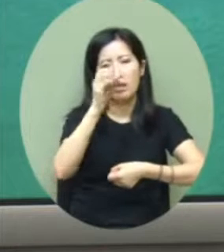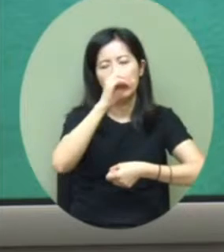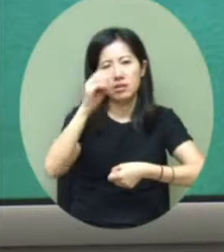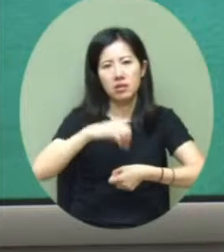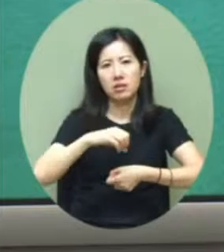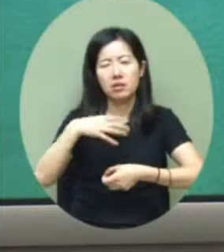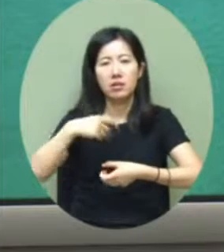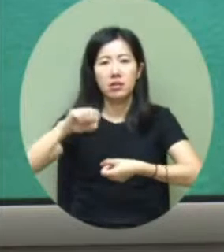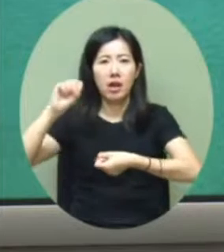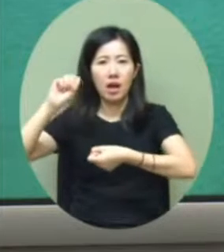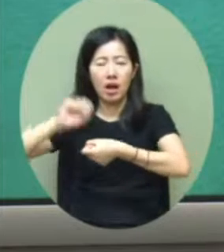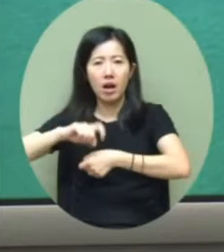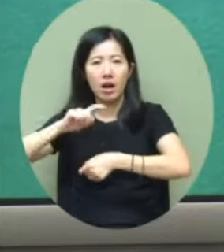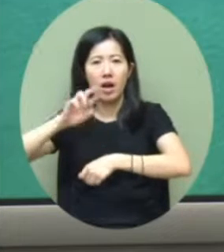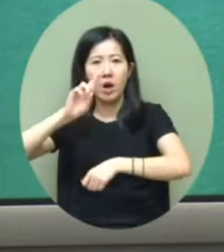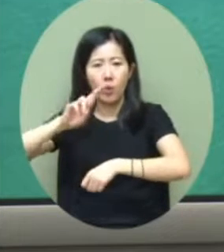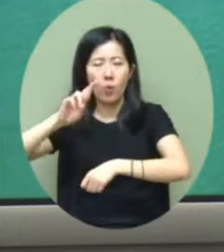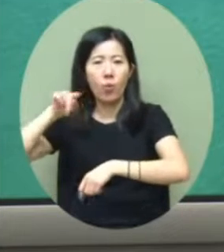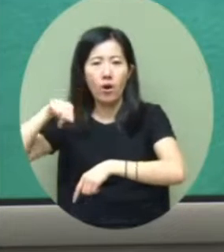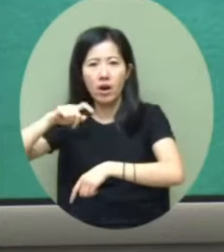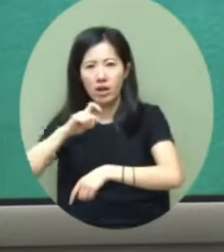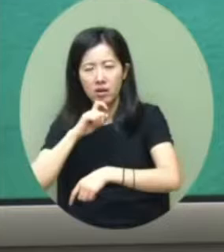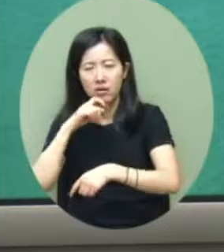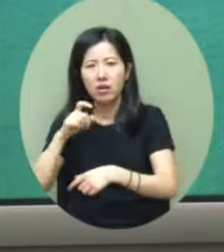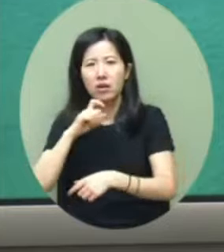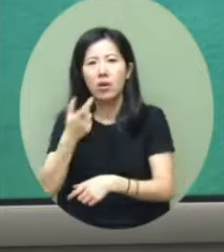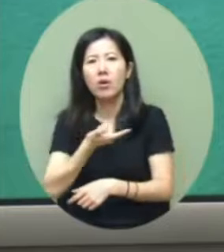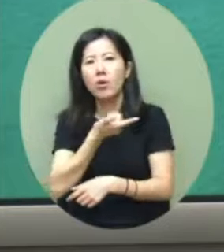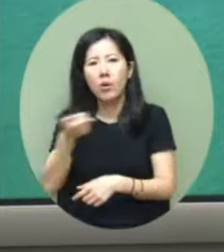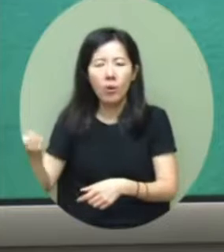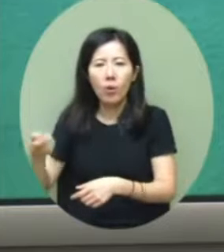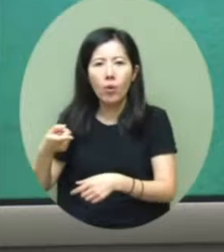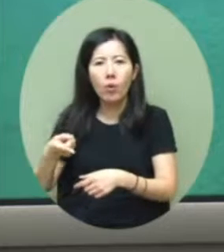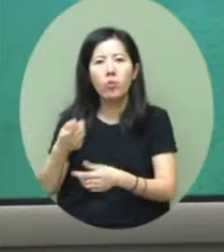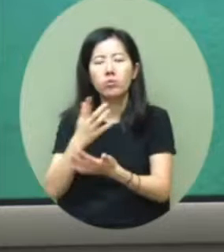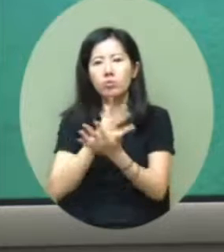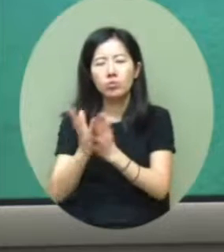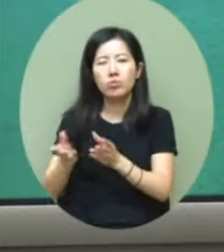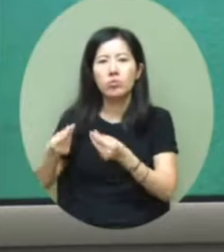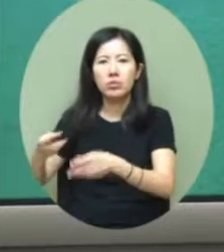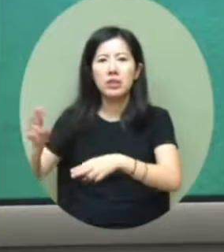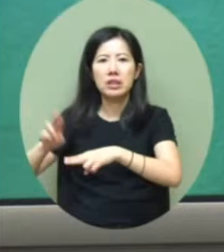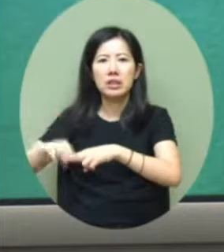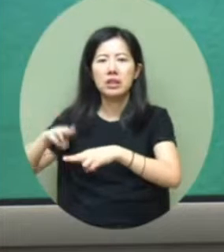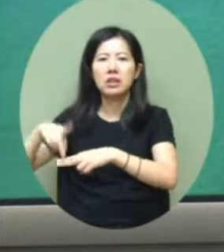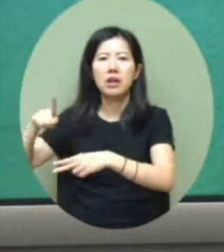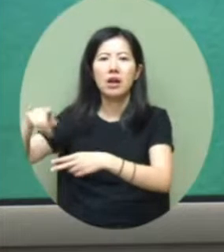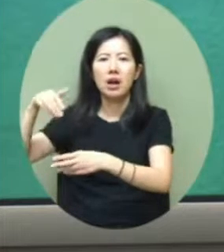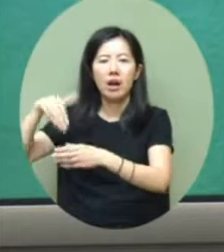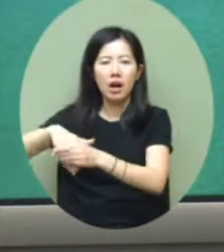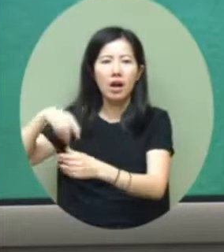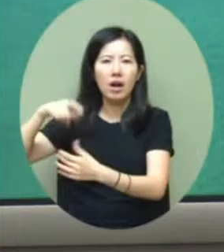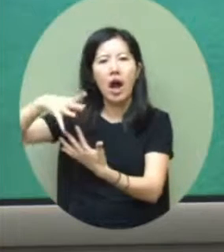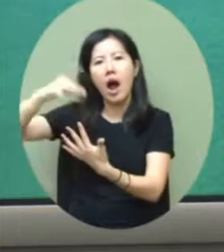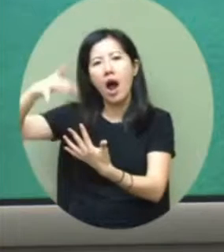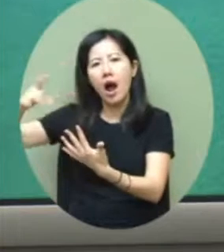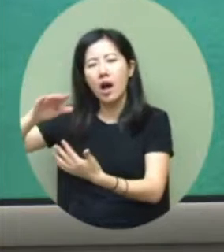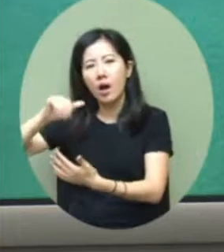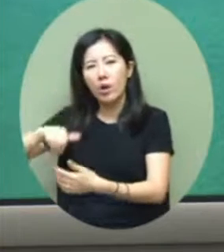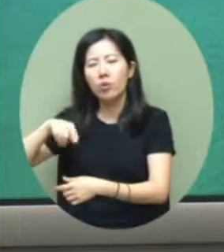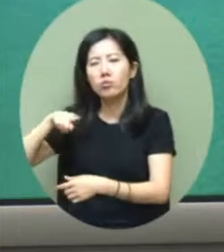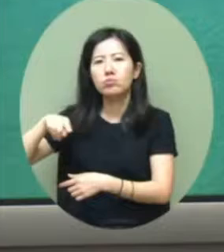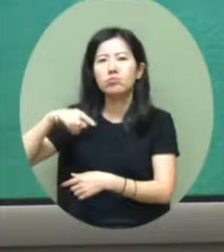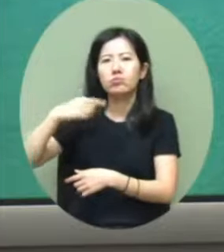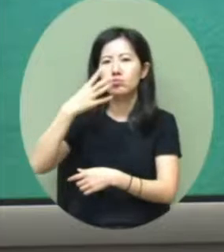transaction products will increase by about 70%. With the expansion of REIT products, there will be more options for